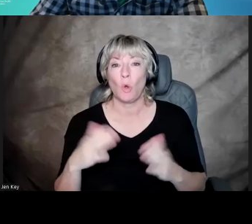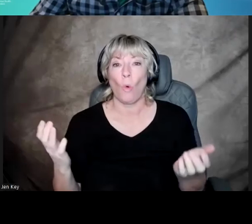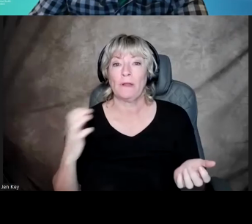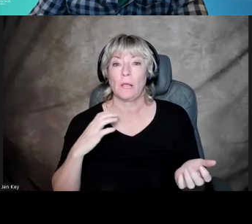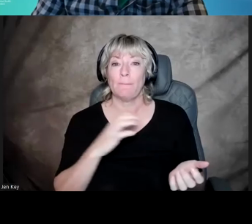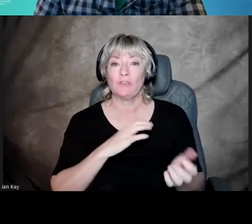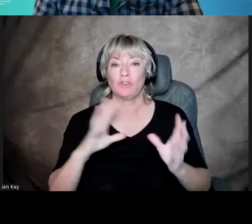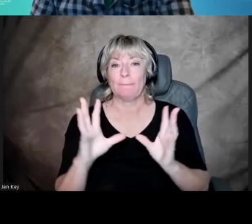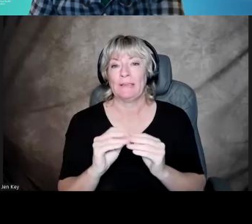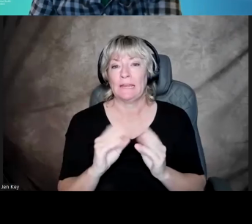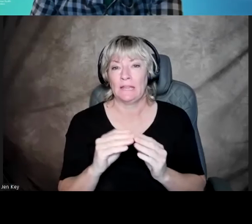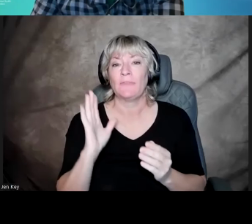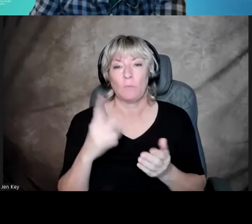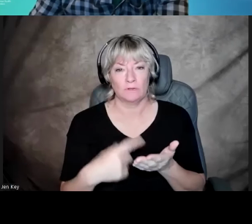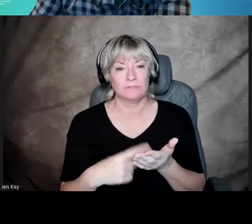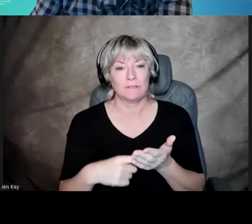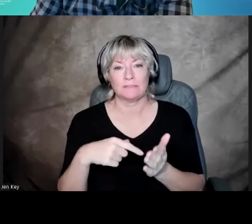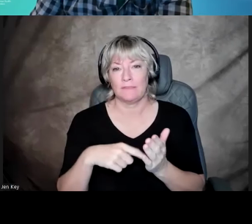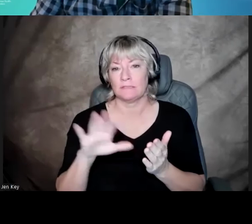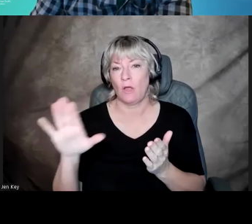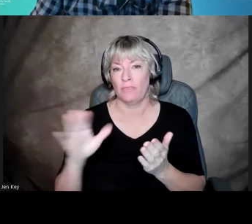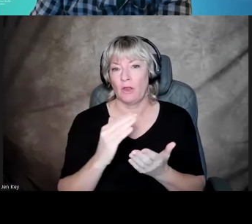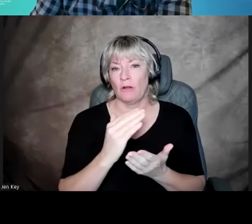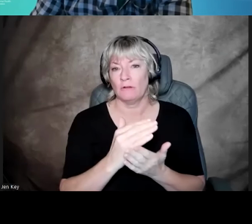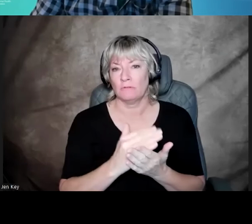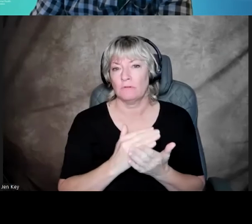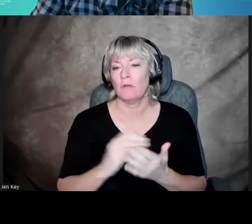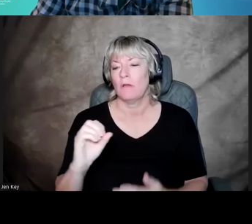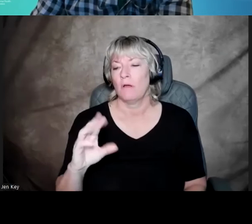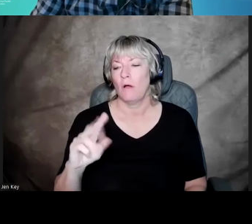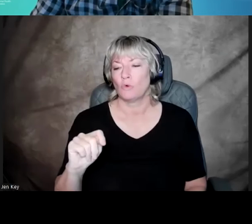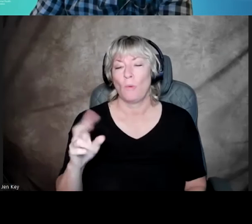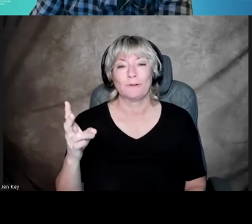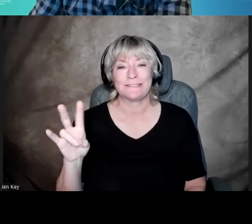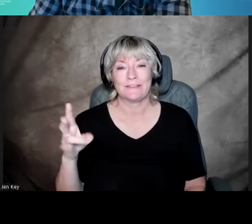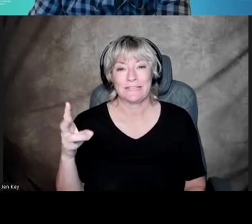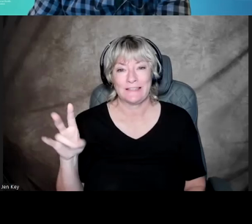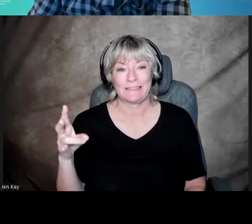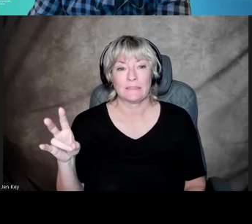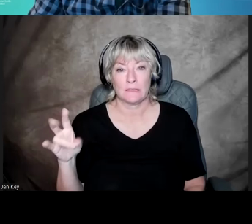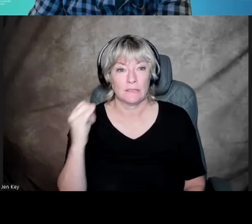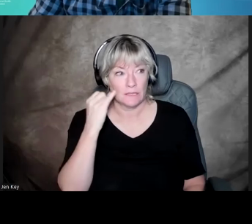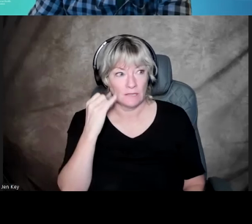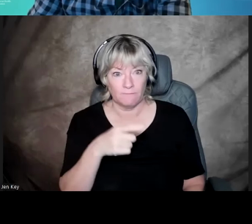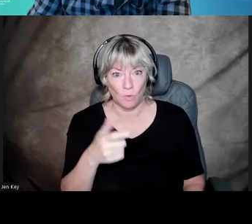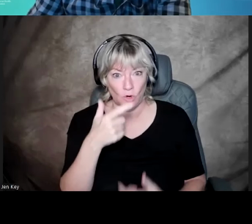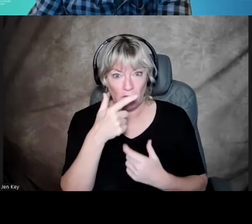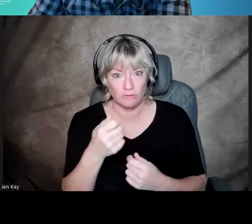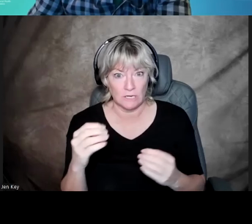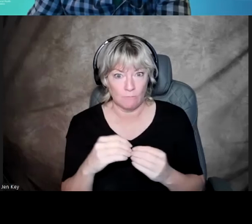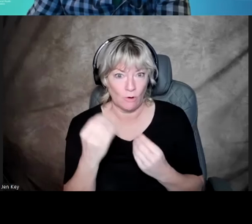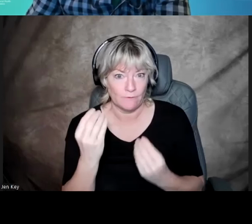is scheduled to be covered on the agenda on October 17th for those of you who may be interested in more